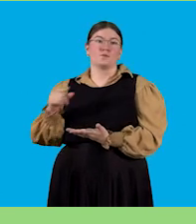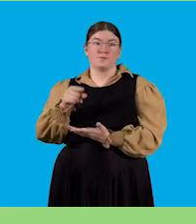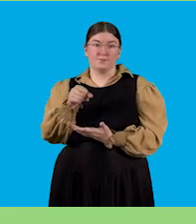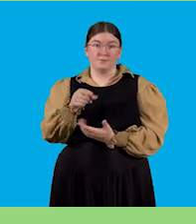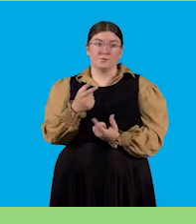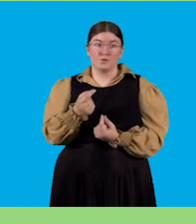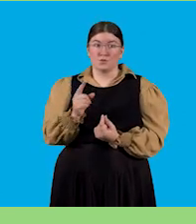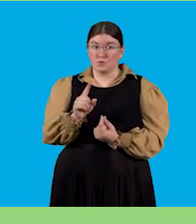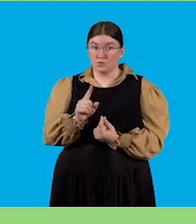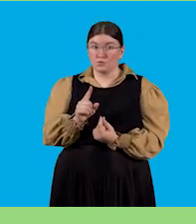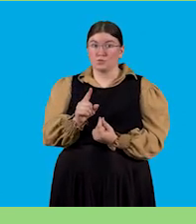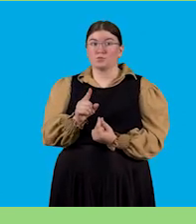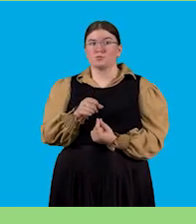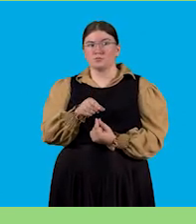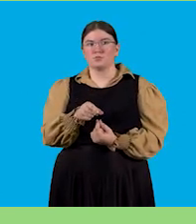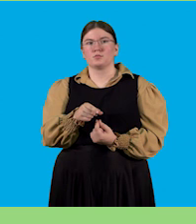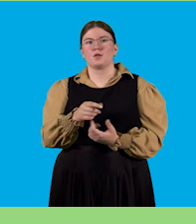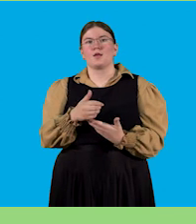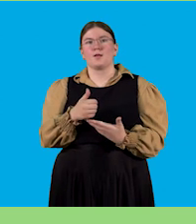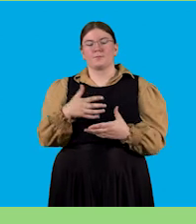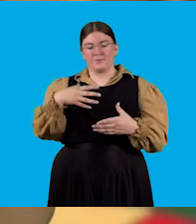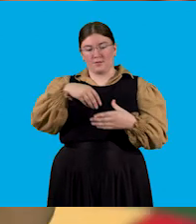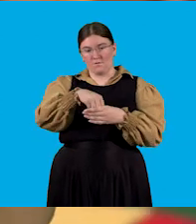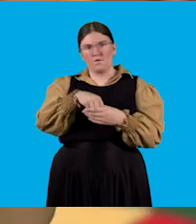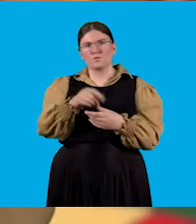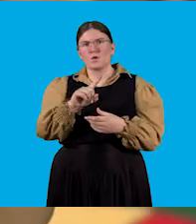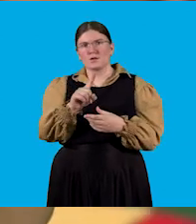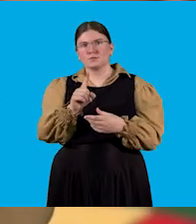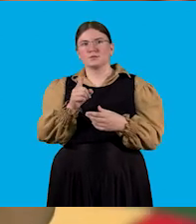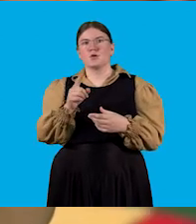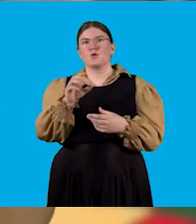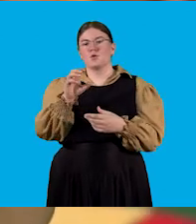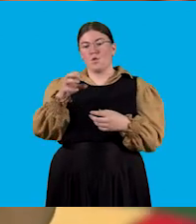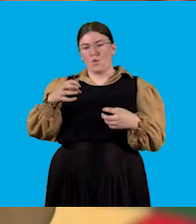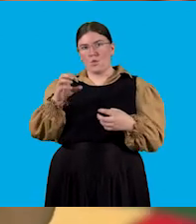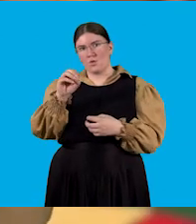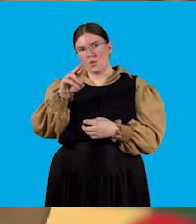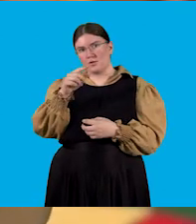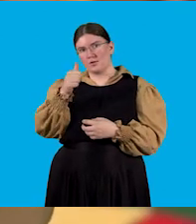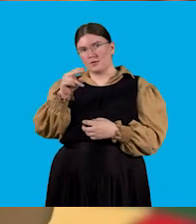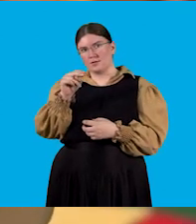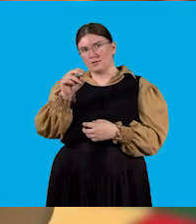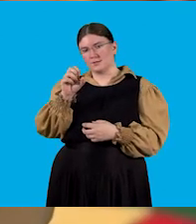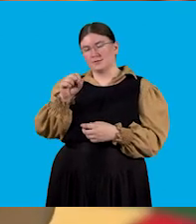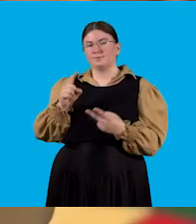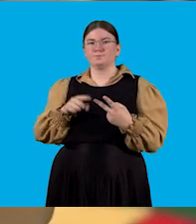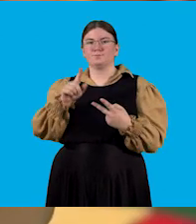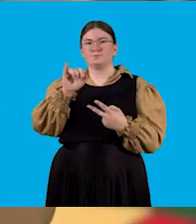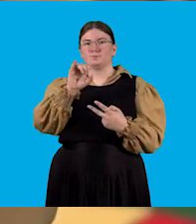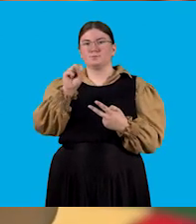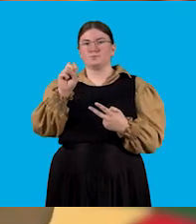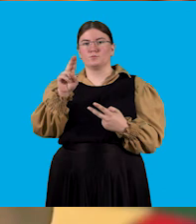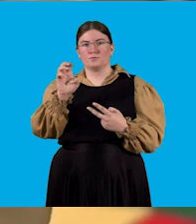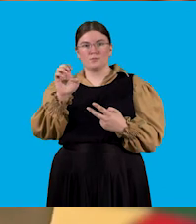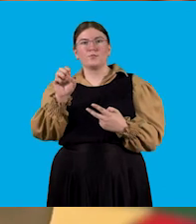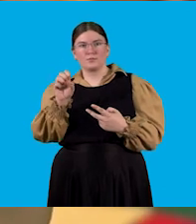during the exchange of gases. We are also going to be looking at those organs and tissues in more detail when we look at the